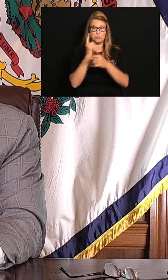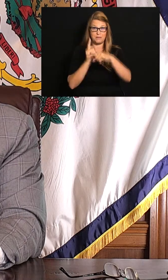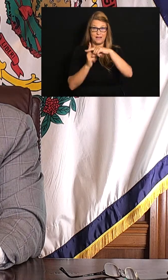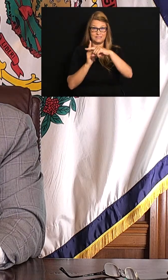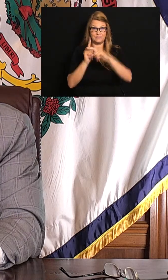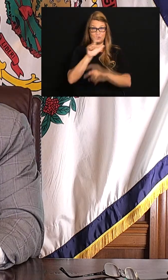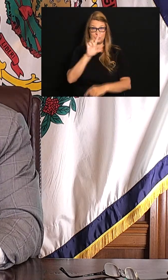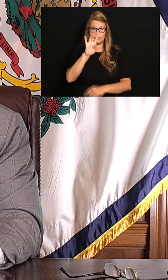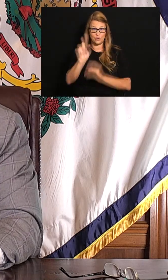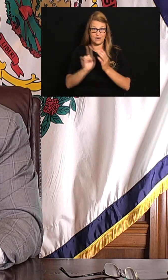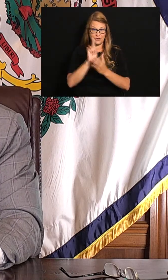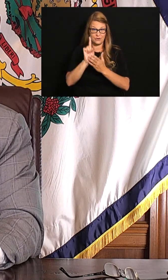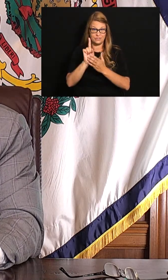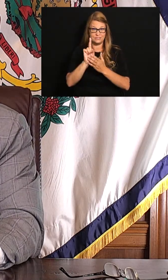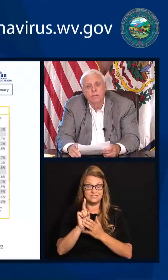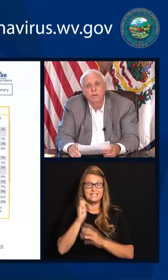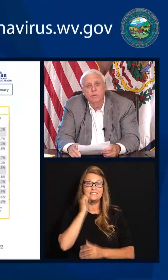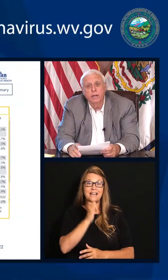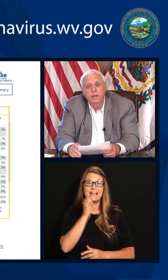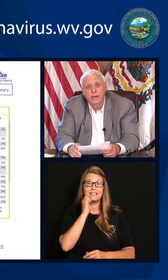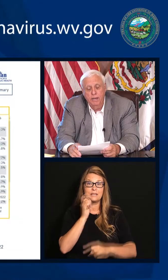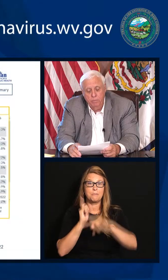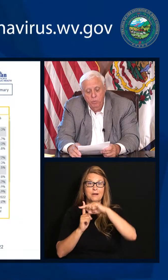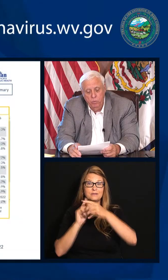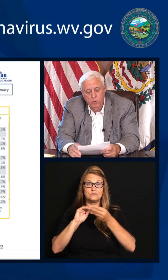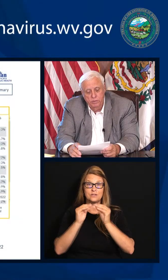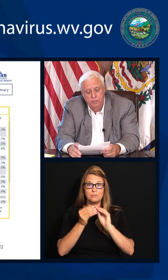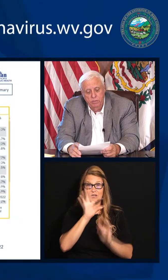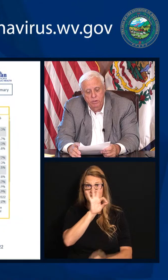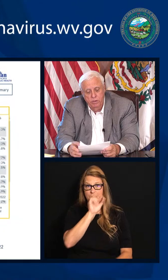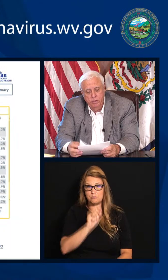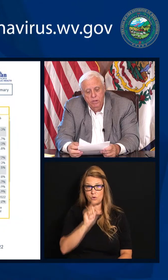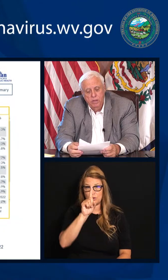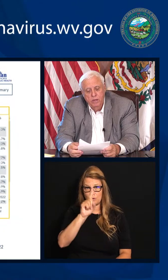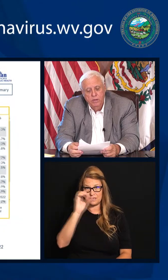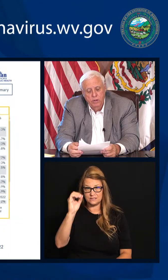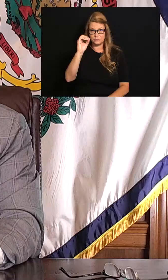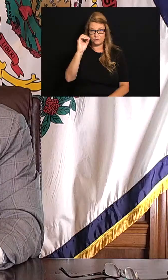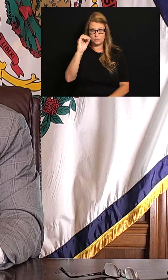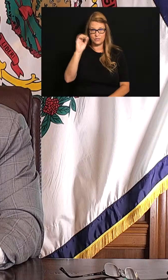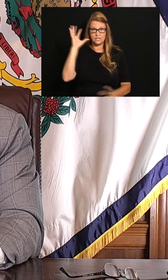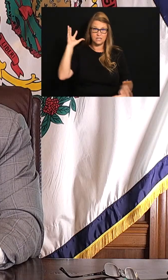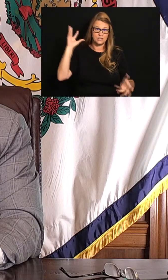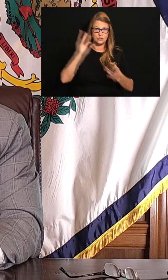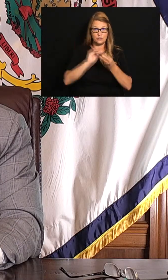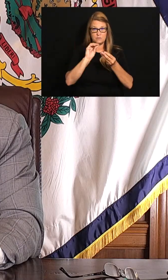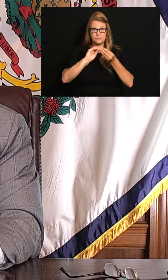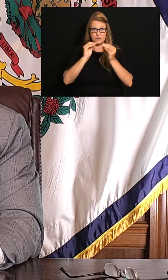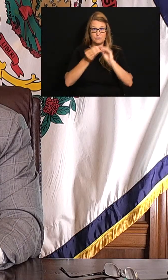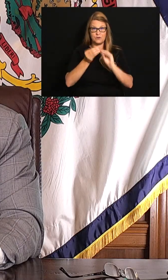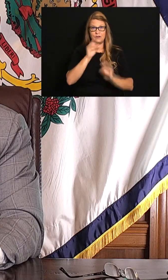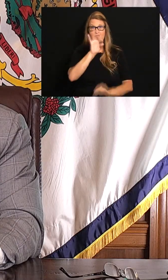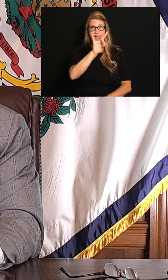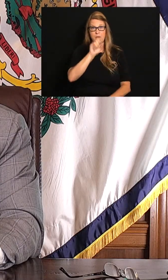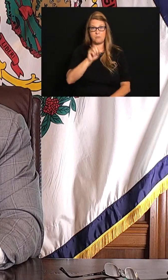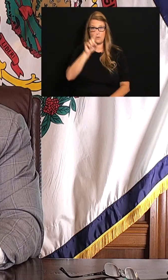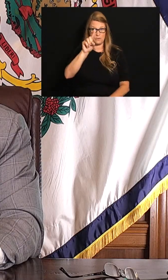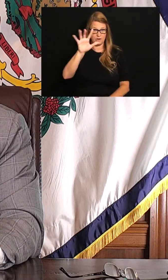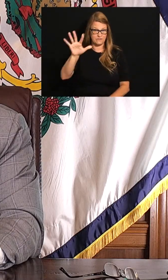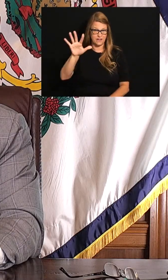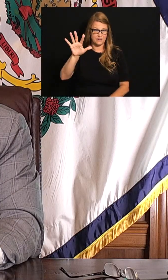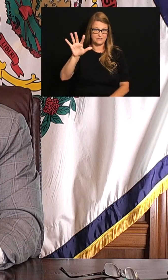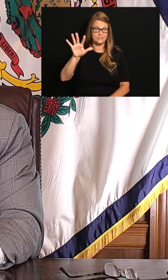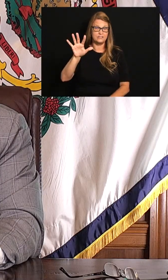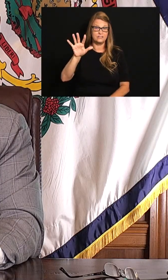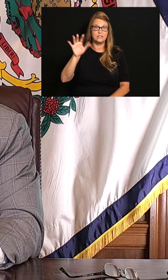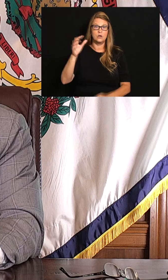hours. Daily positivity rate at 9.10, cumulative rate at 8.15.